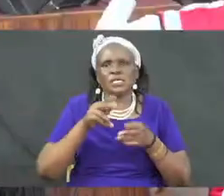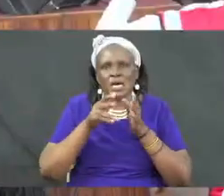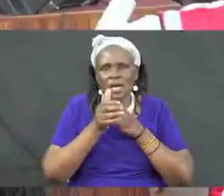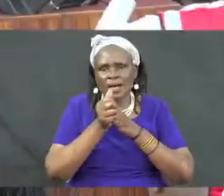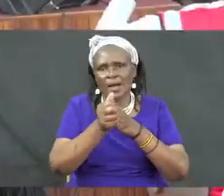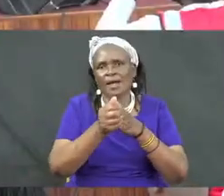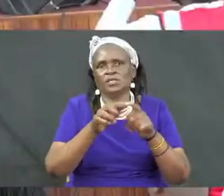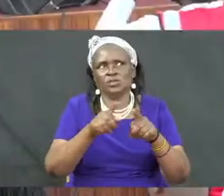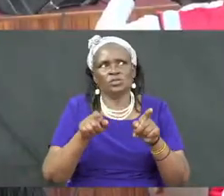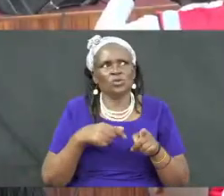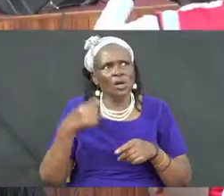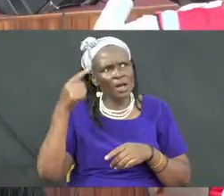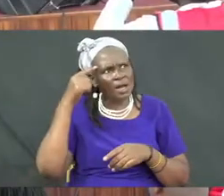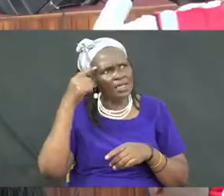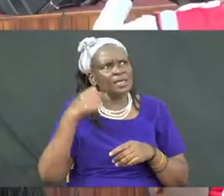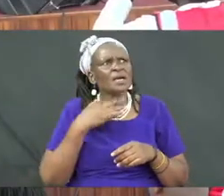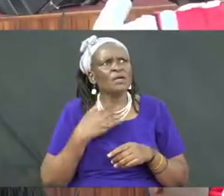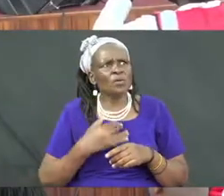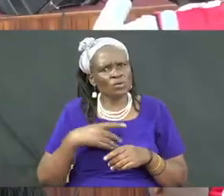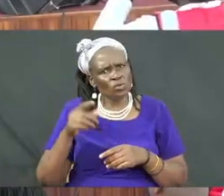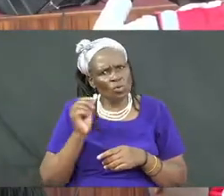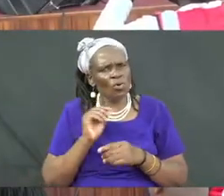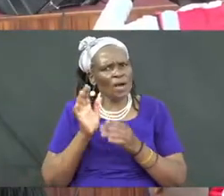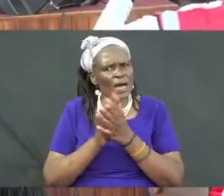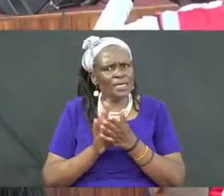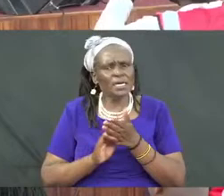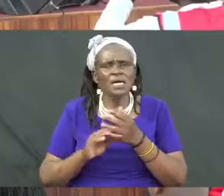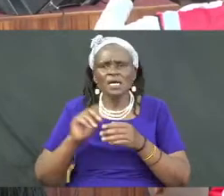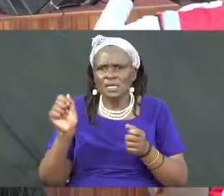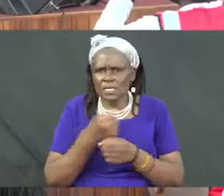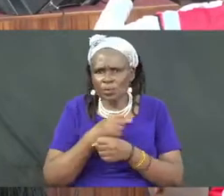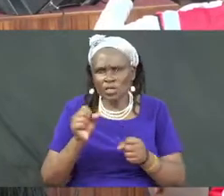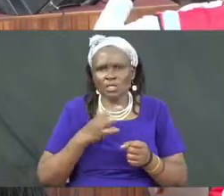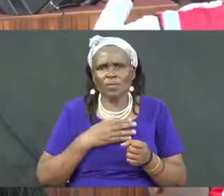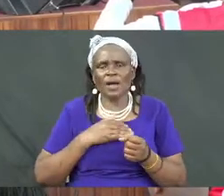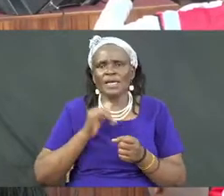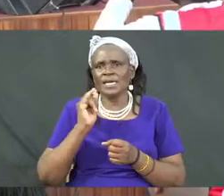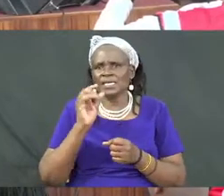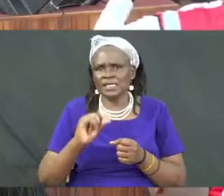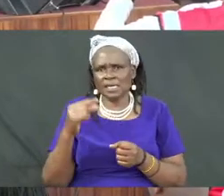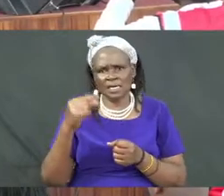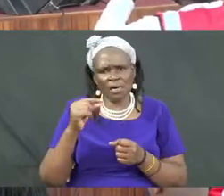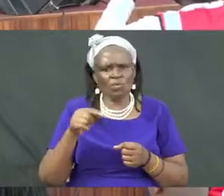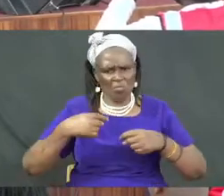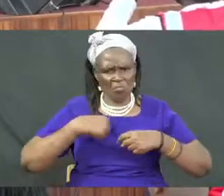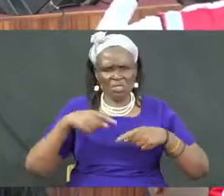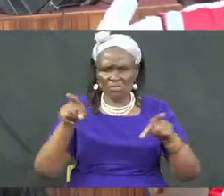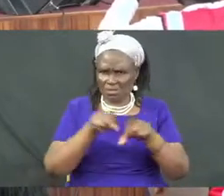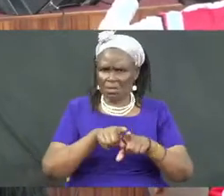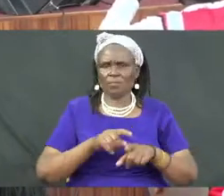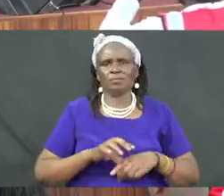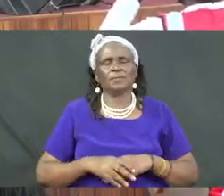think I'm gonna go update my Instagram and TikTok. Me too.